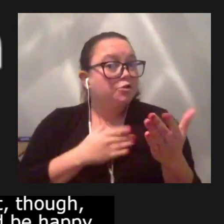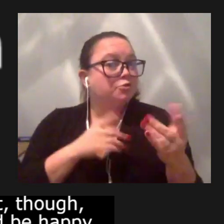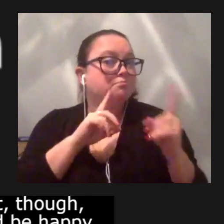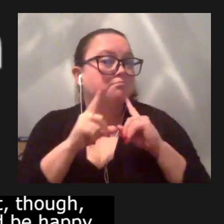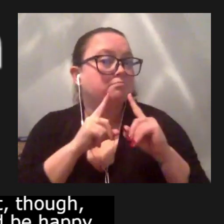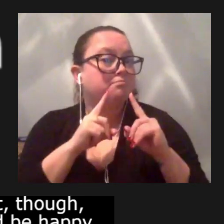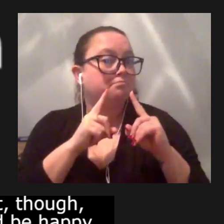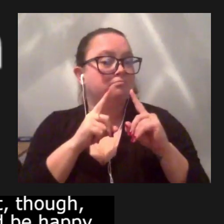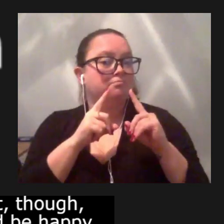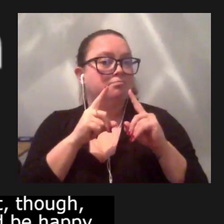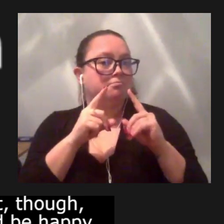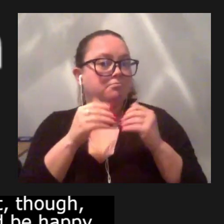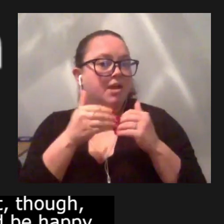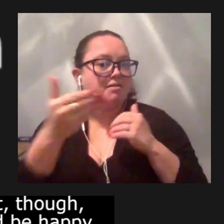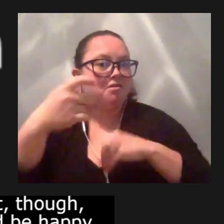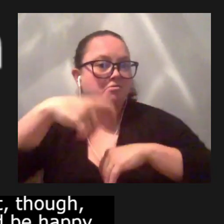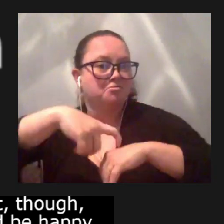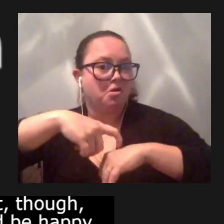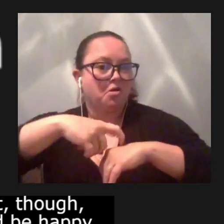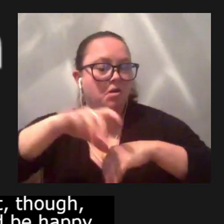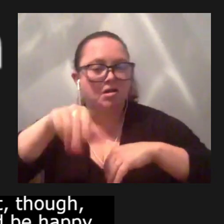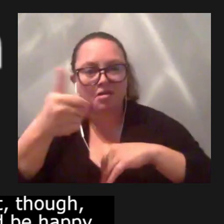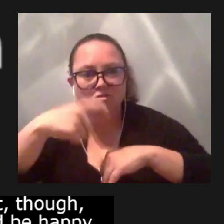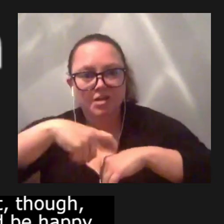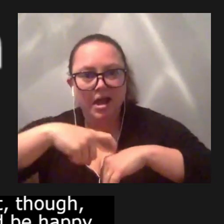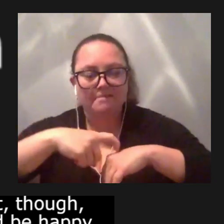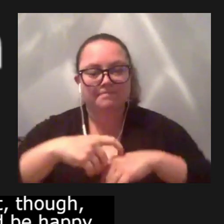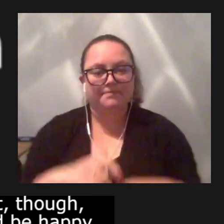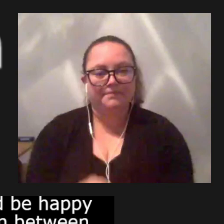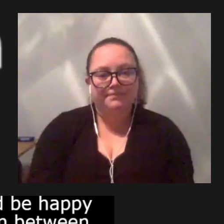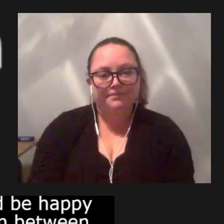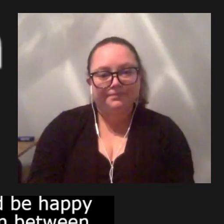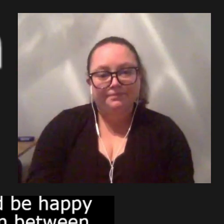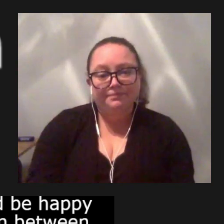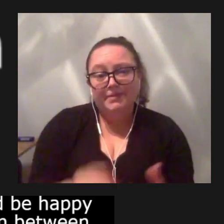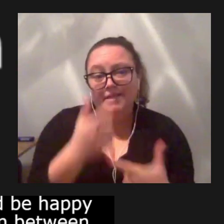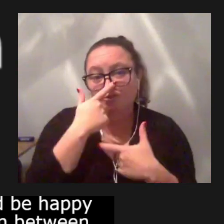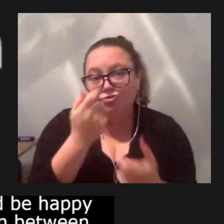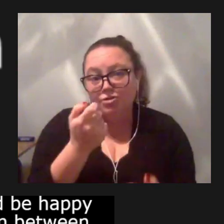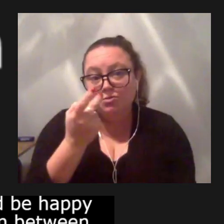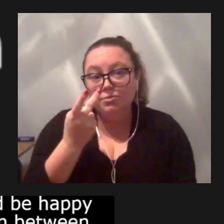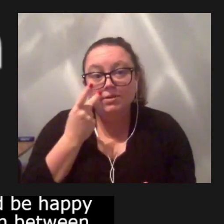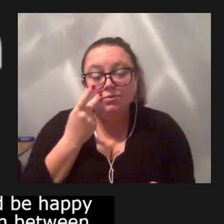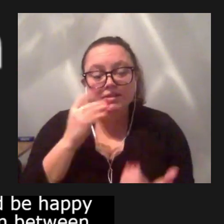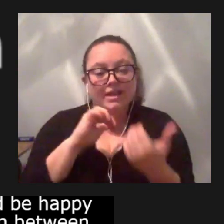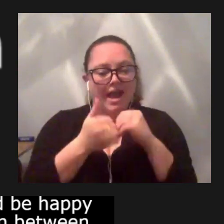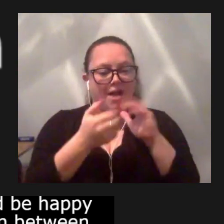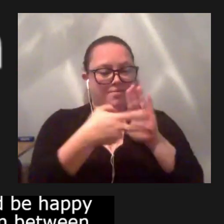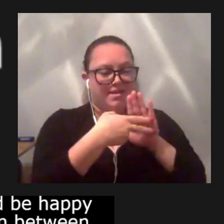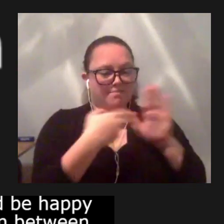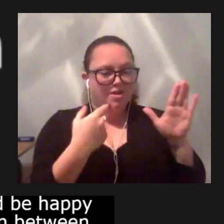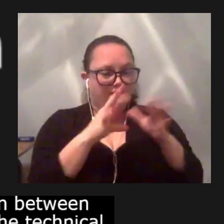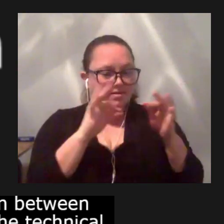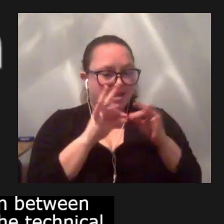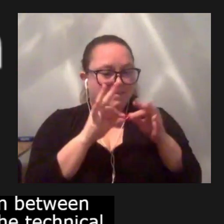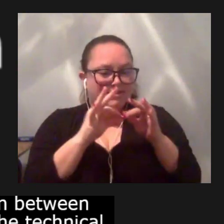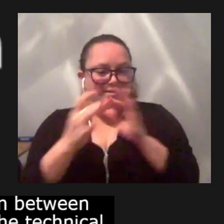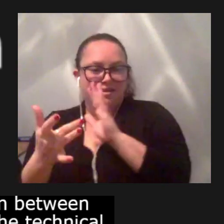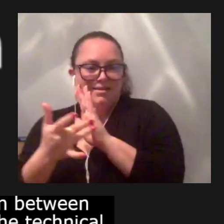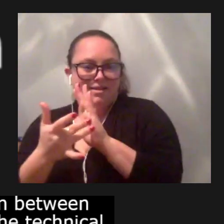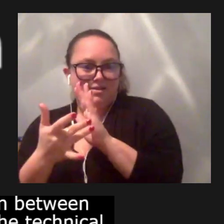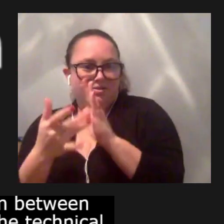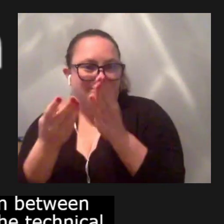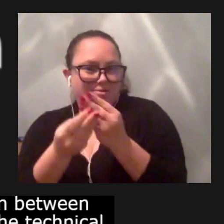of grand statements on the one hand and the technical solutions on the other hand, the kind of cast,